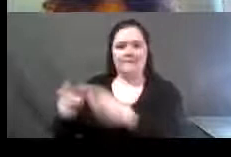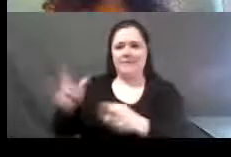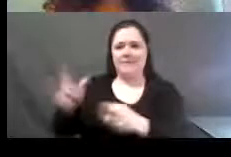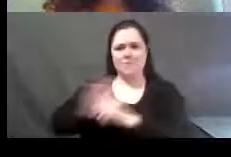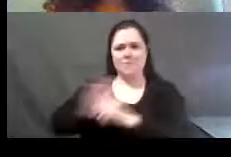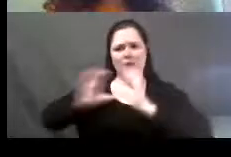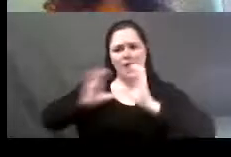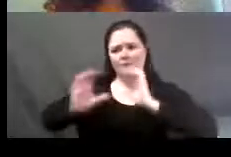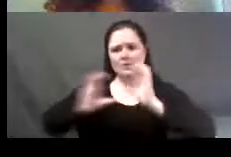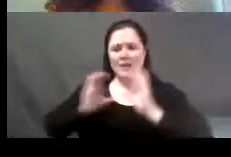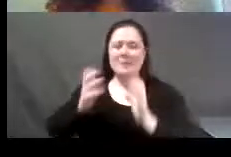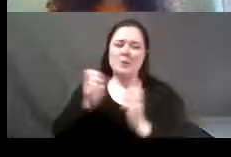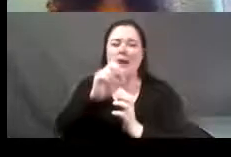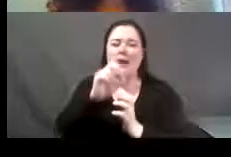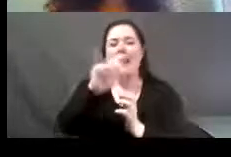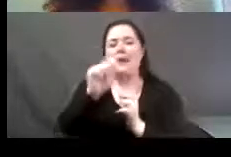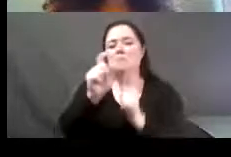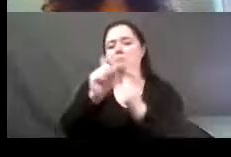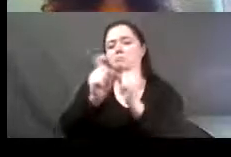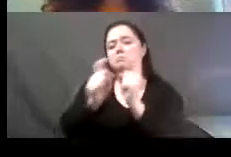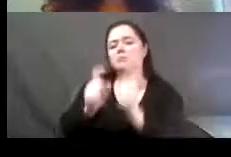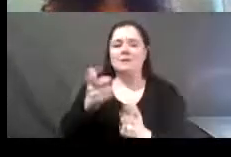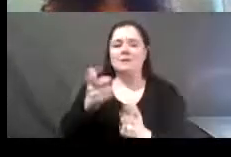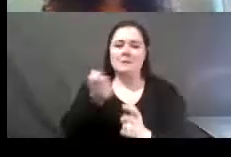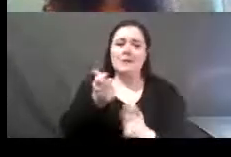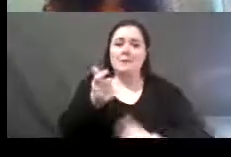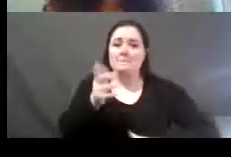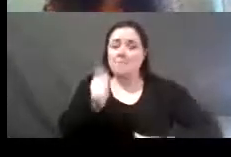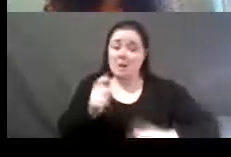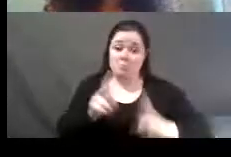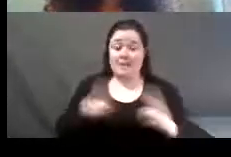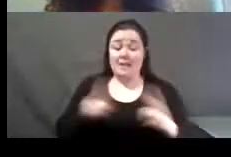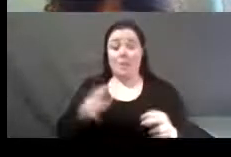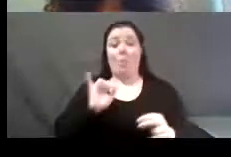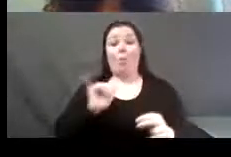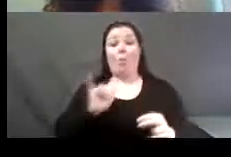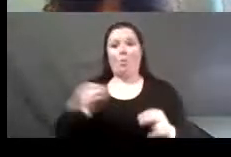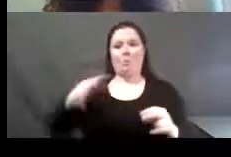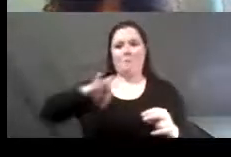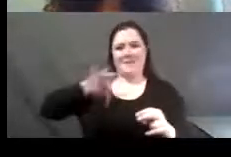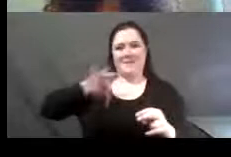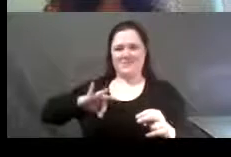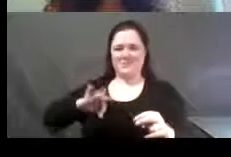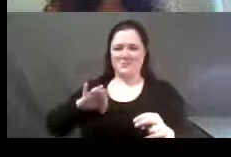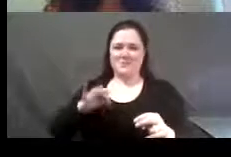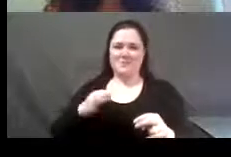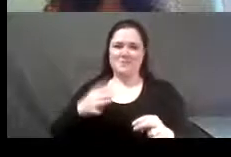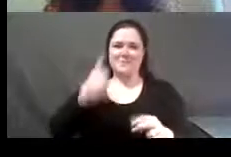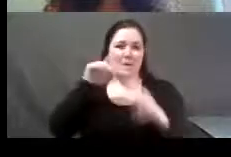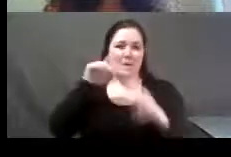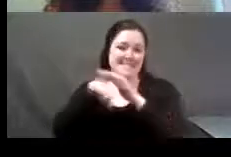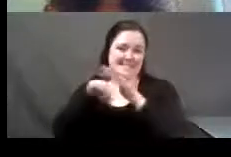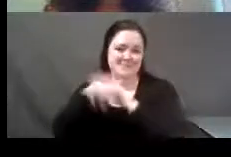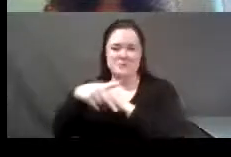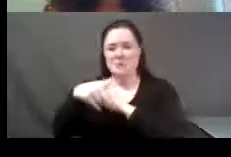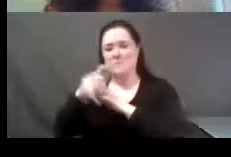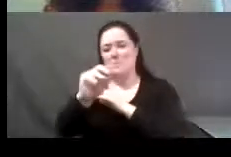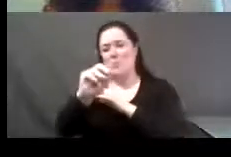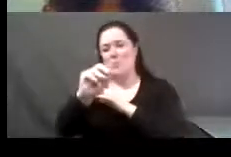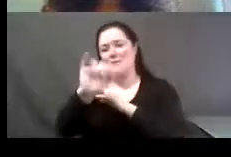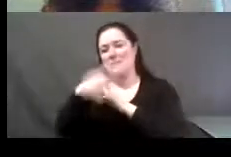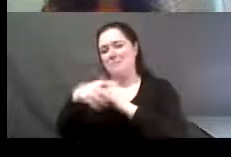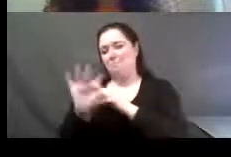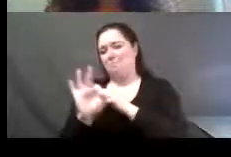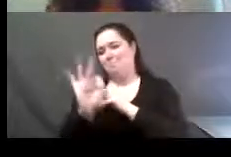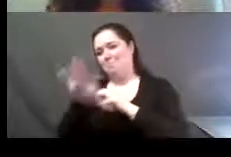you want to edit it, maybe not, but I found that very useful for accessibility and just other manners to spread